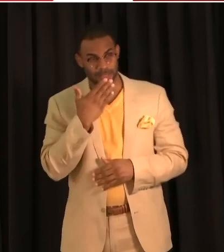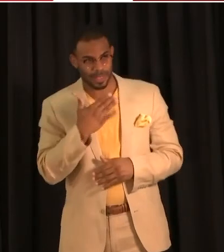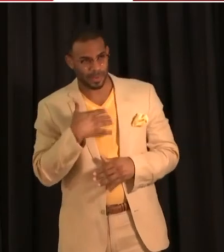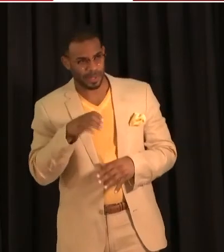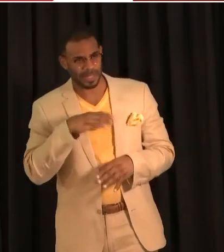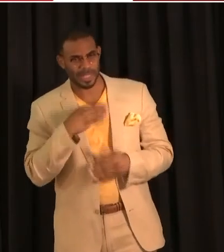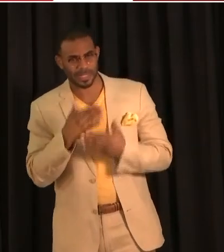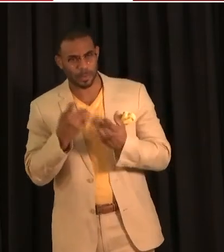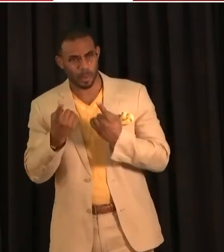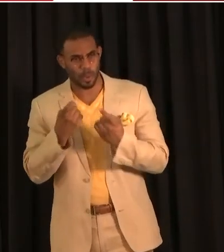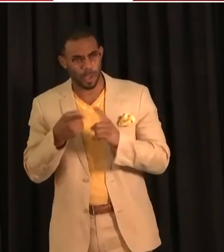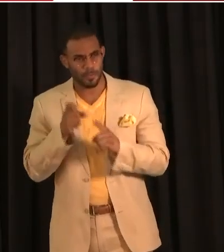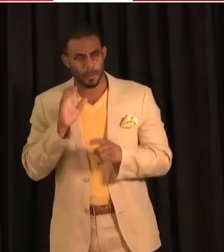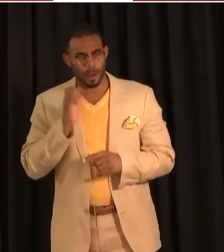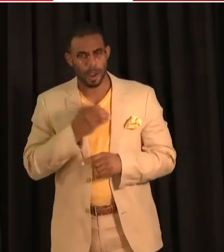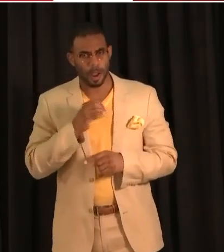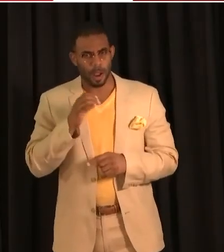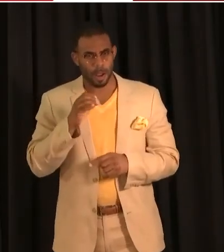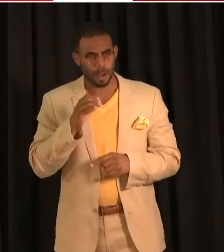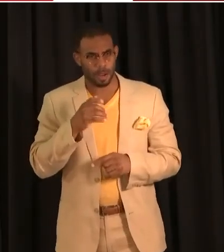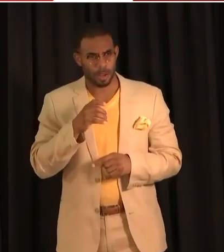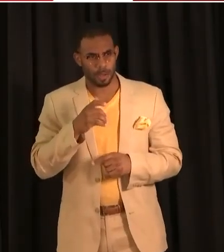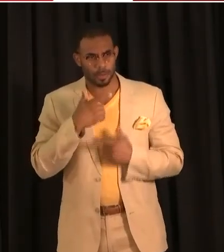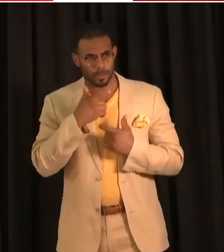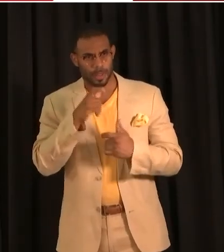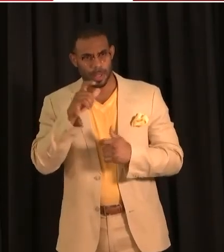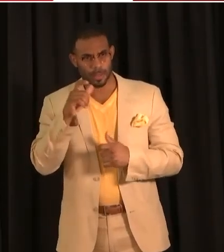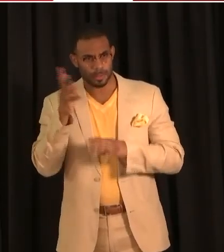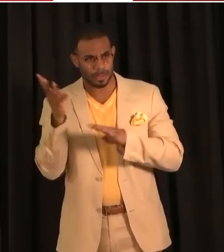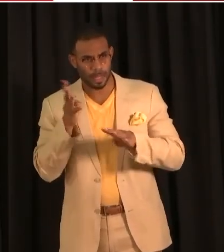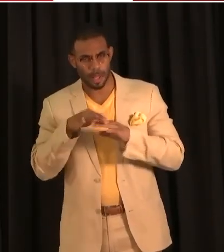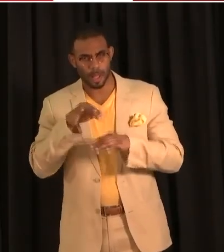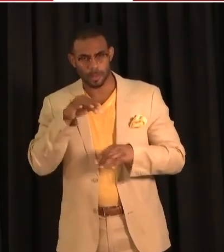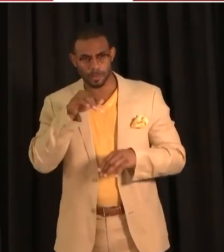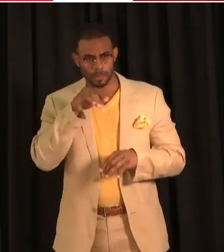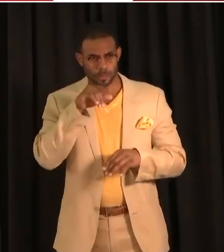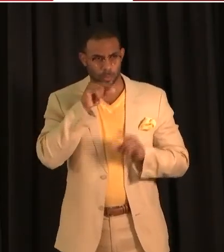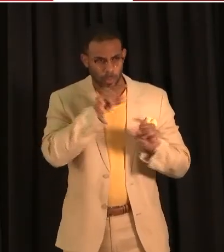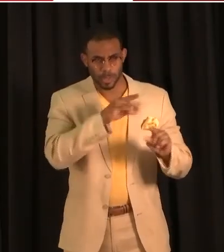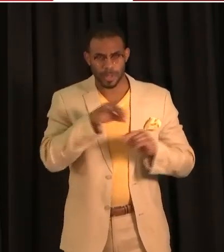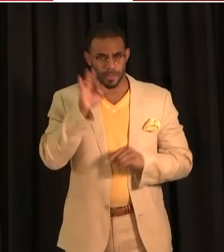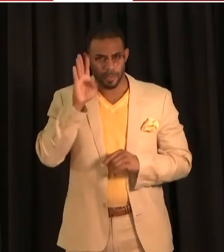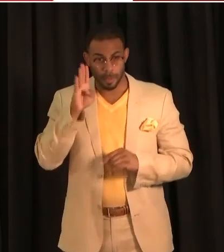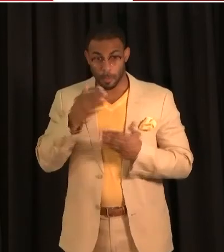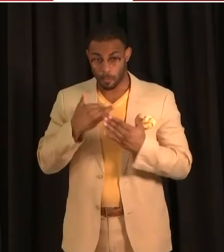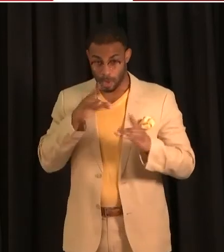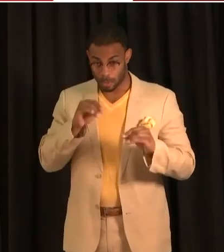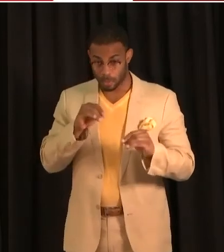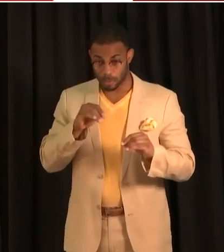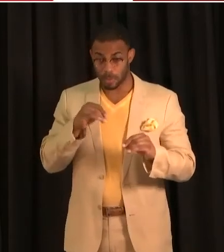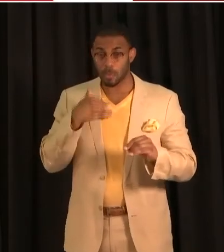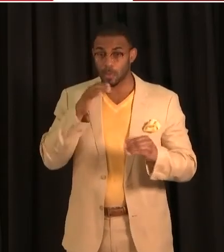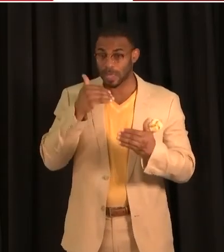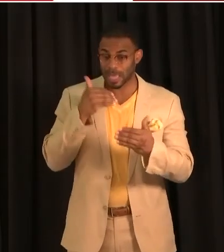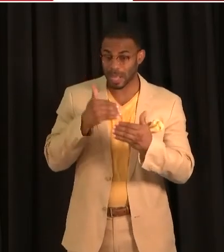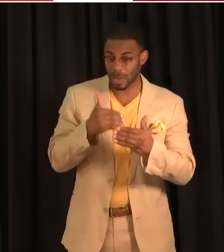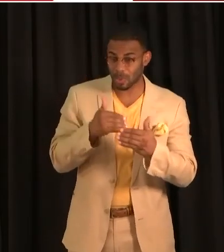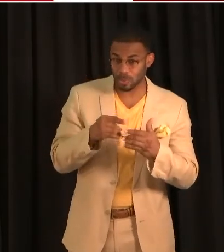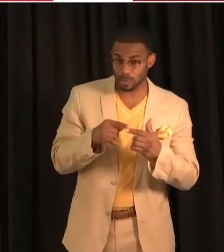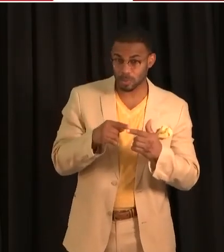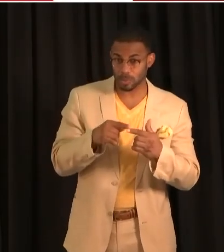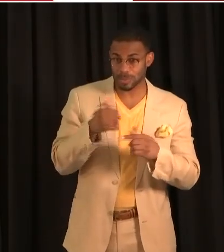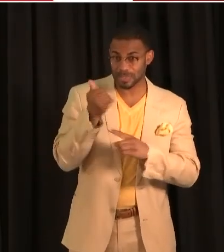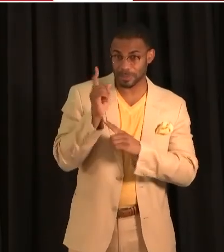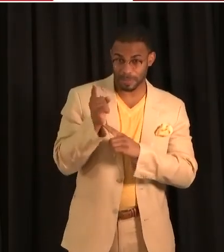going to take some questions from our viewers watching on our live streams on Twitter and Facebook. Before I do, we are getting